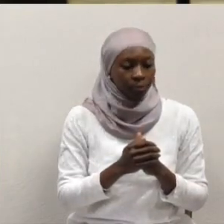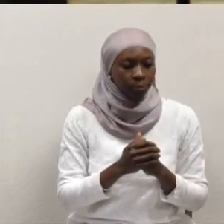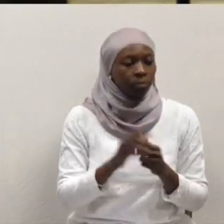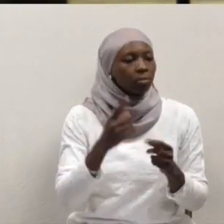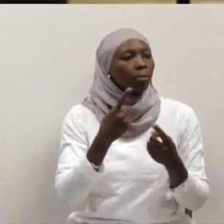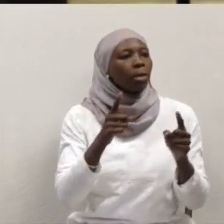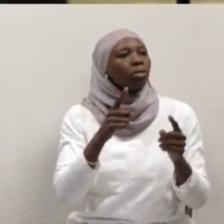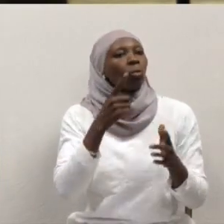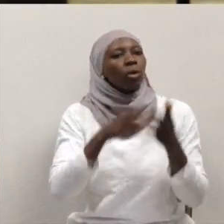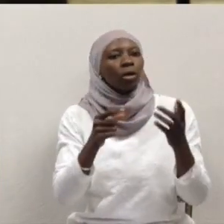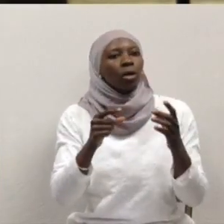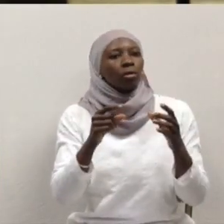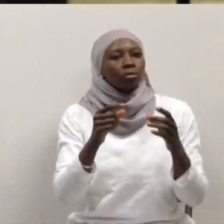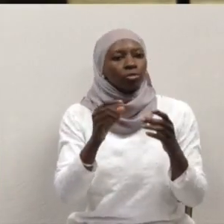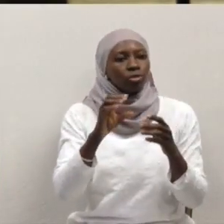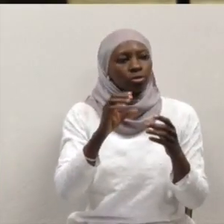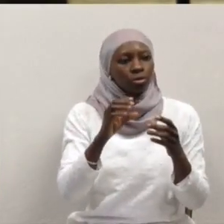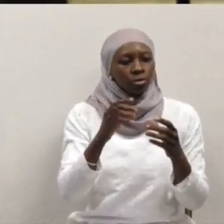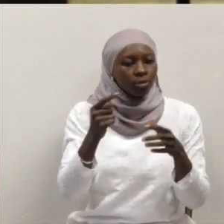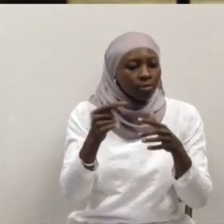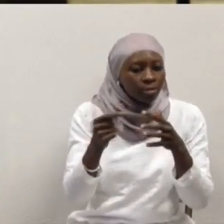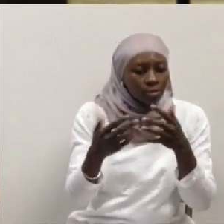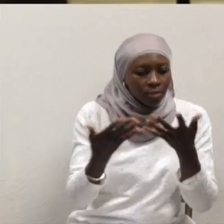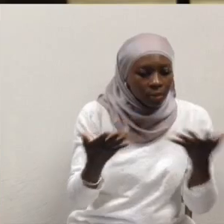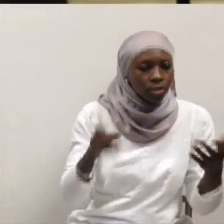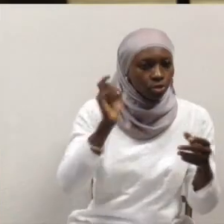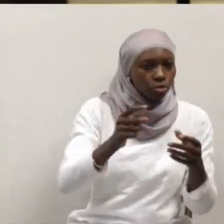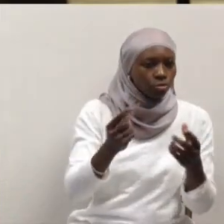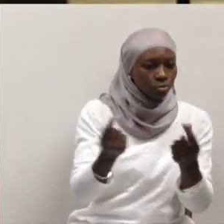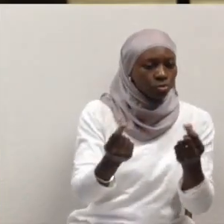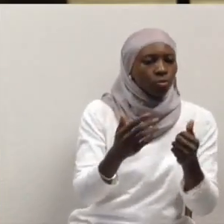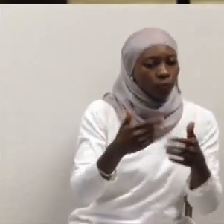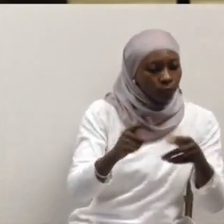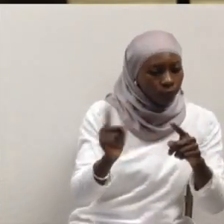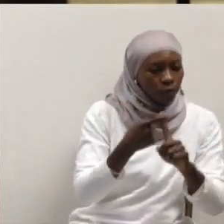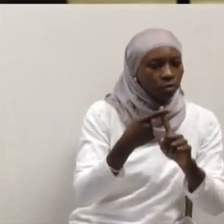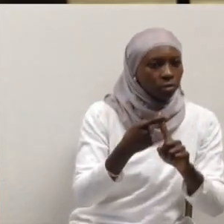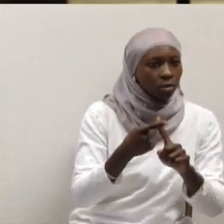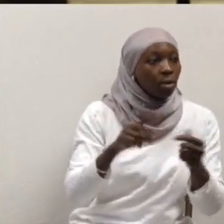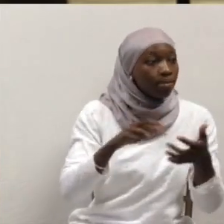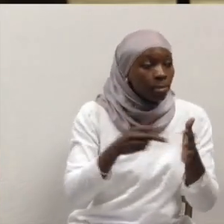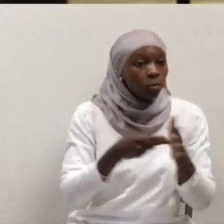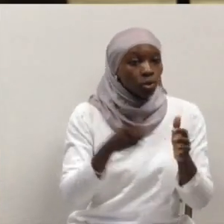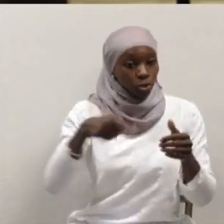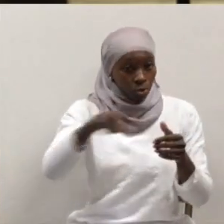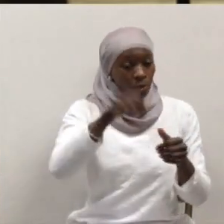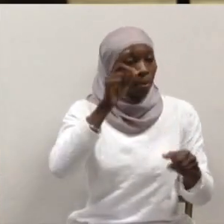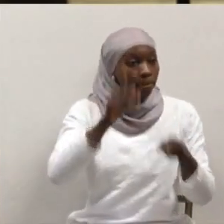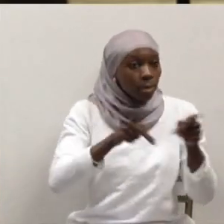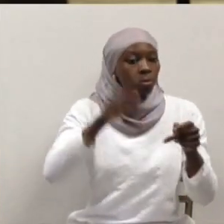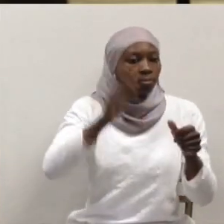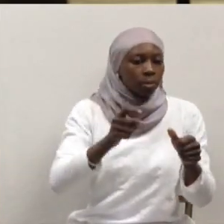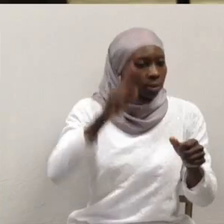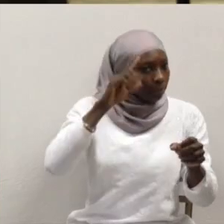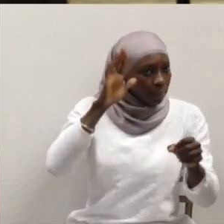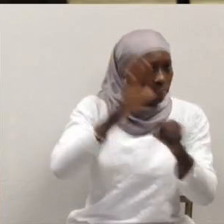But what are the conditions? So that you people may believe in Allah and in His